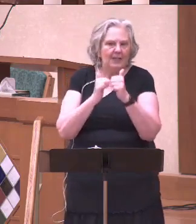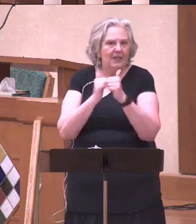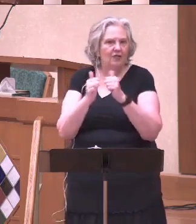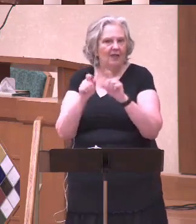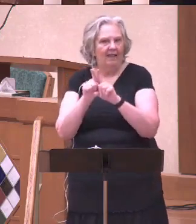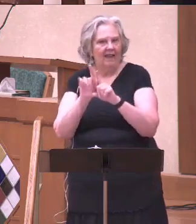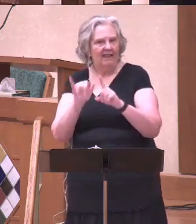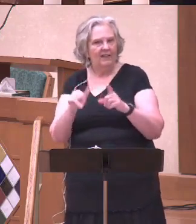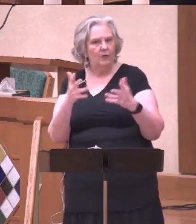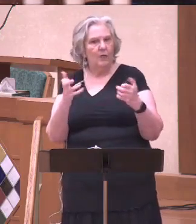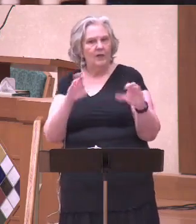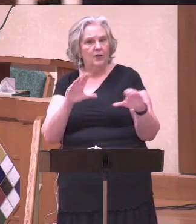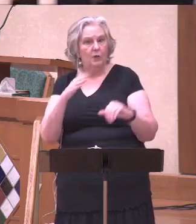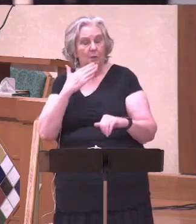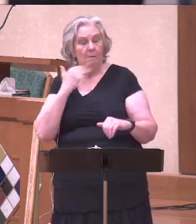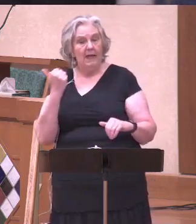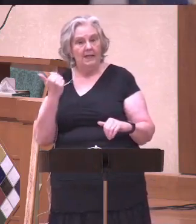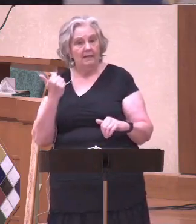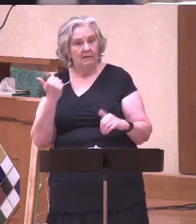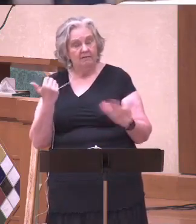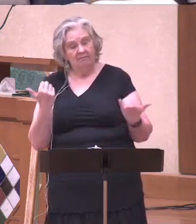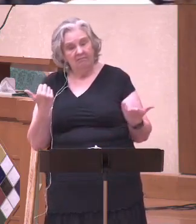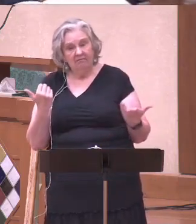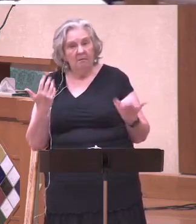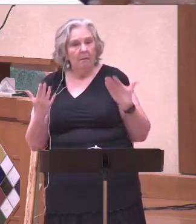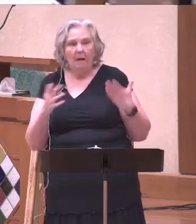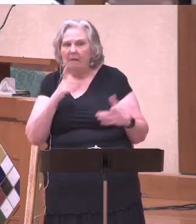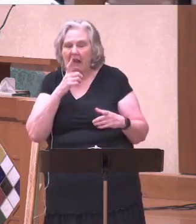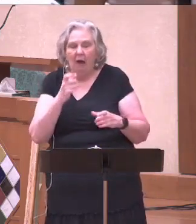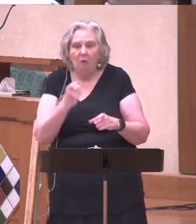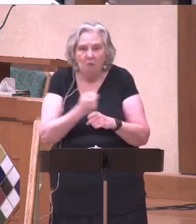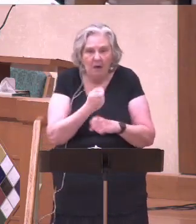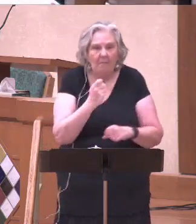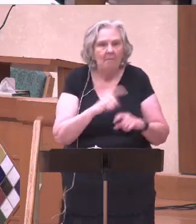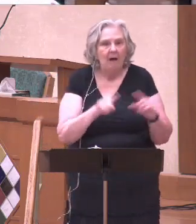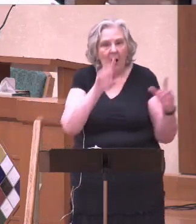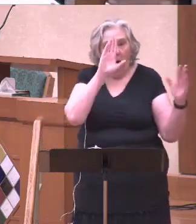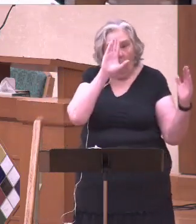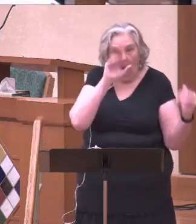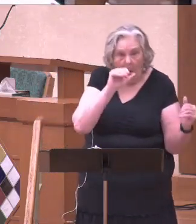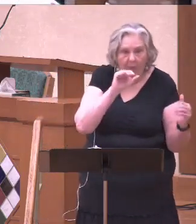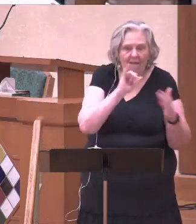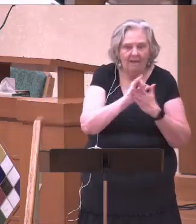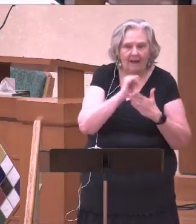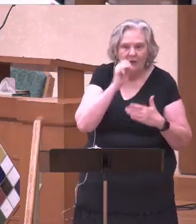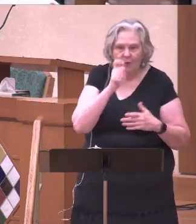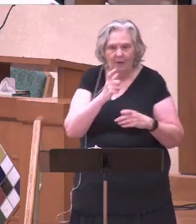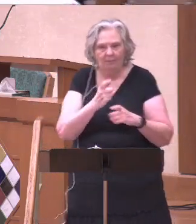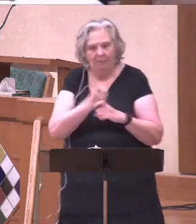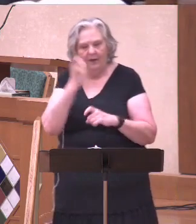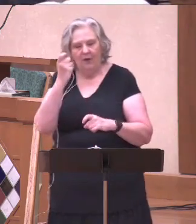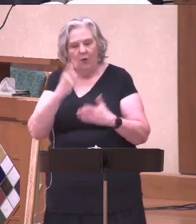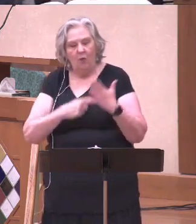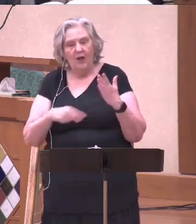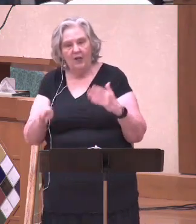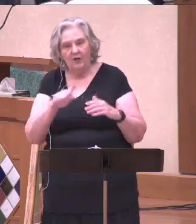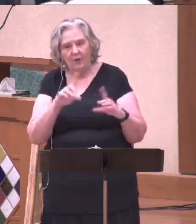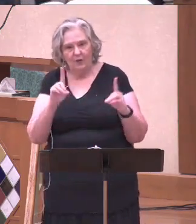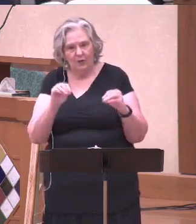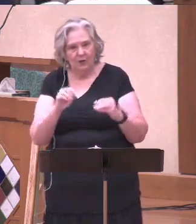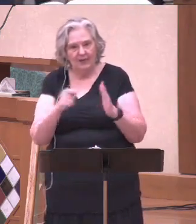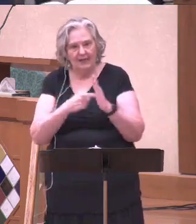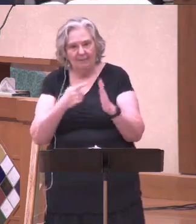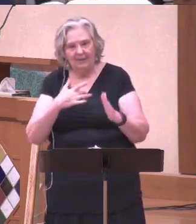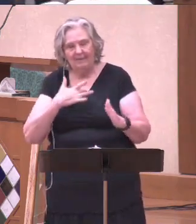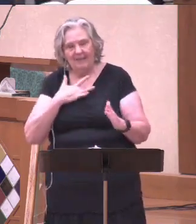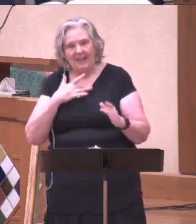you hope to do your best, if nothing else. Maybe you won't win, but you hope that you will be victorious in what you do. And sometimes that feels